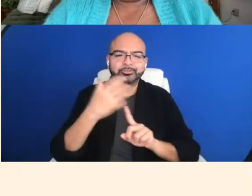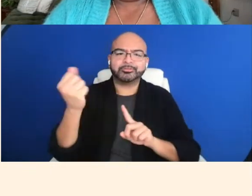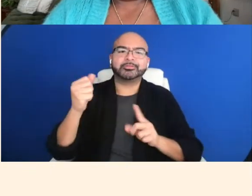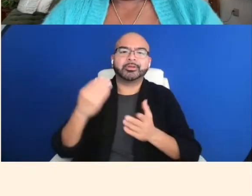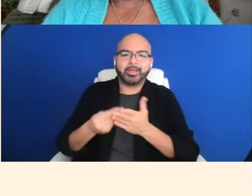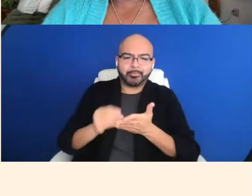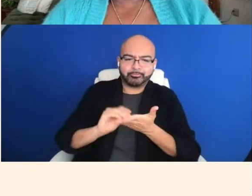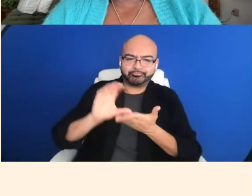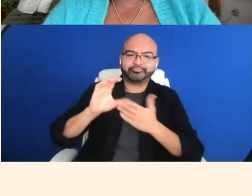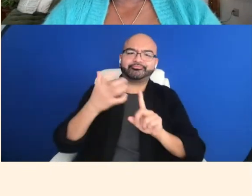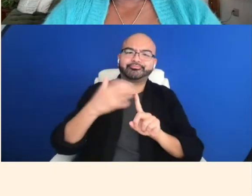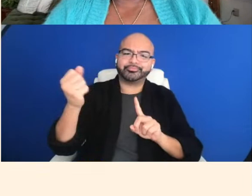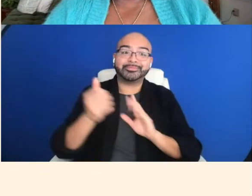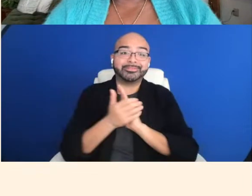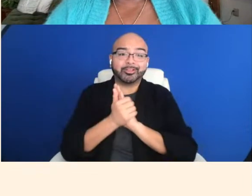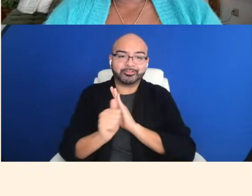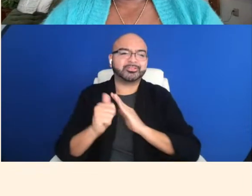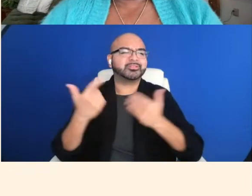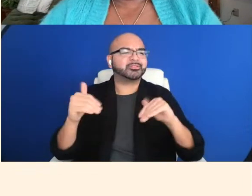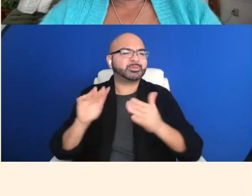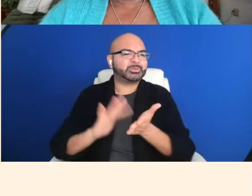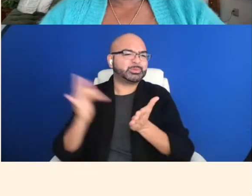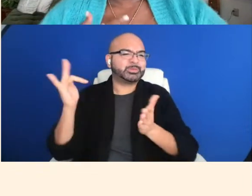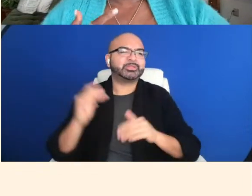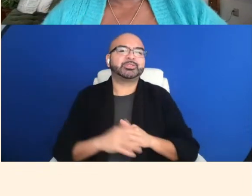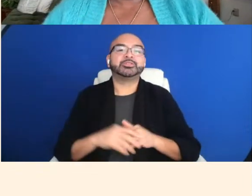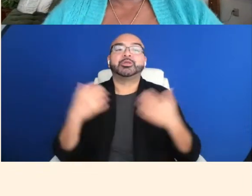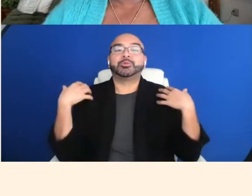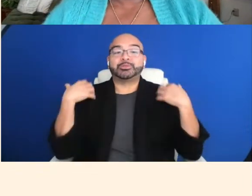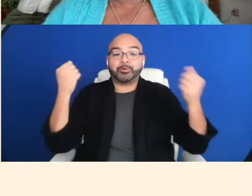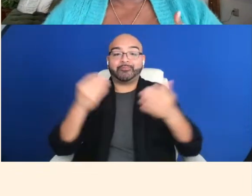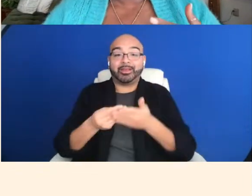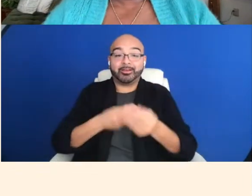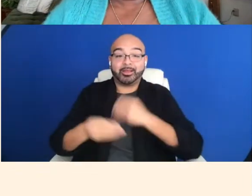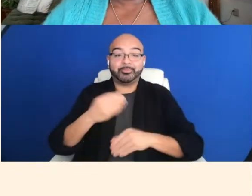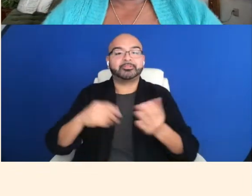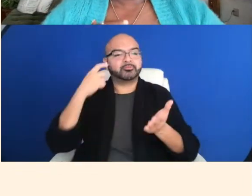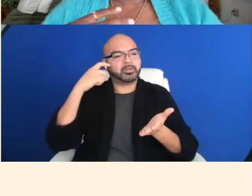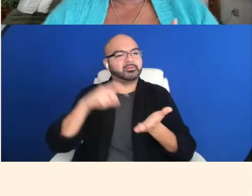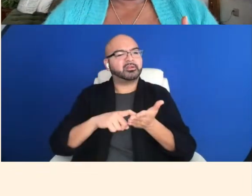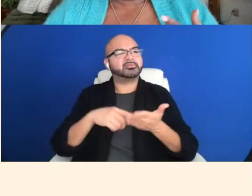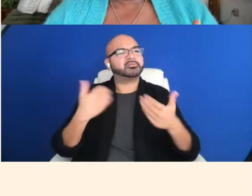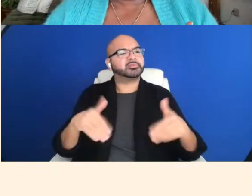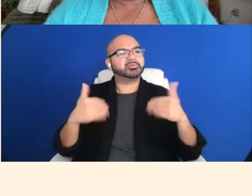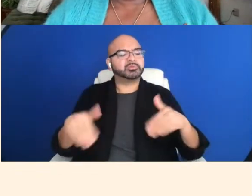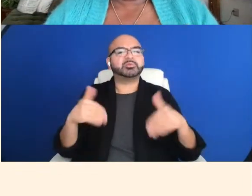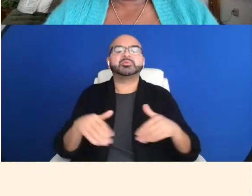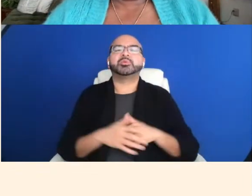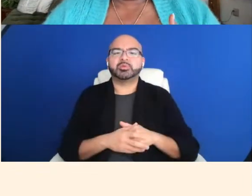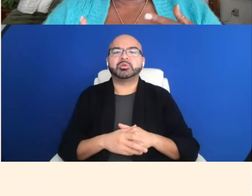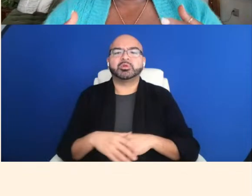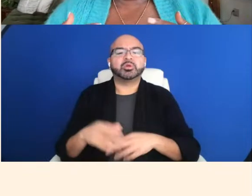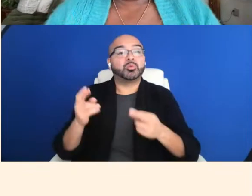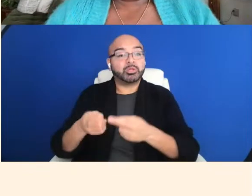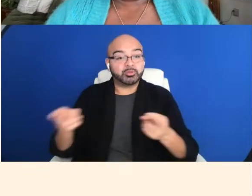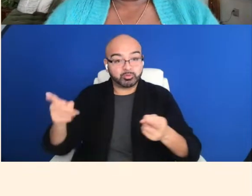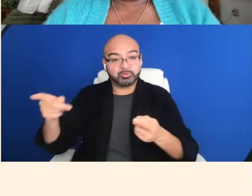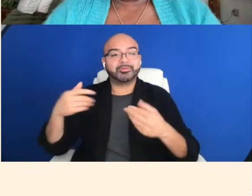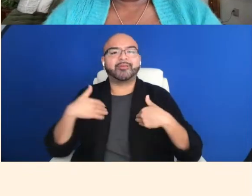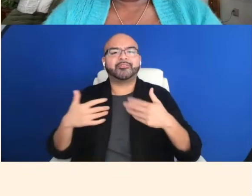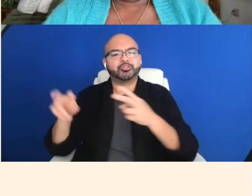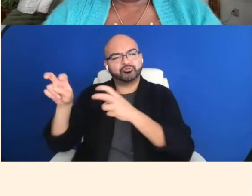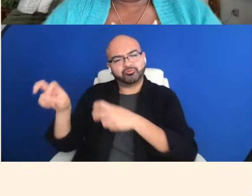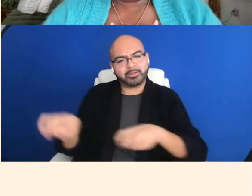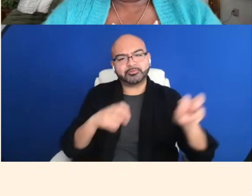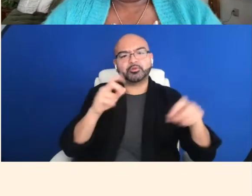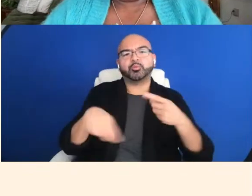sets. So restorative economics recognizes that there's a transfer of more than just resources as we reclaim